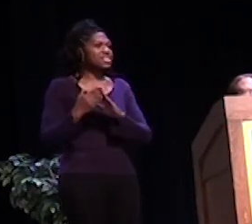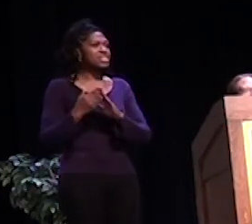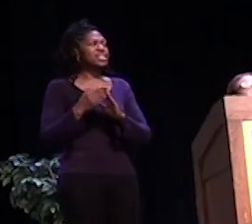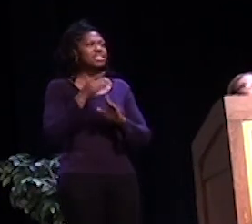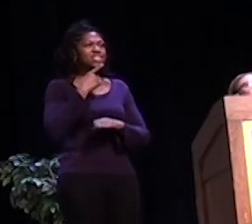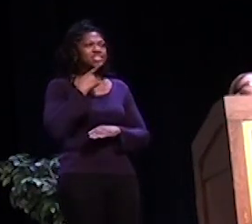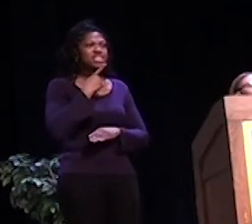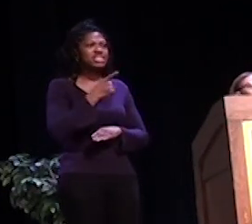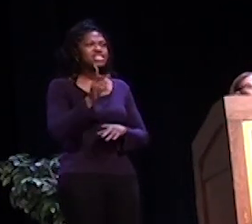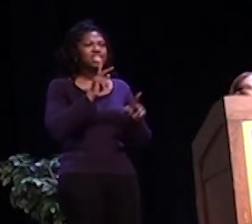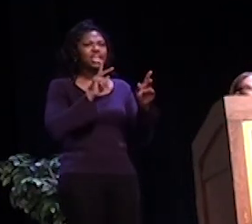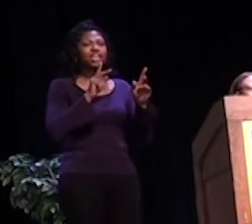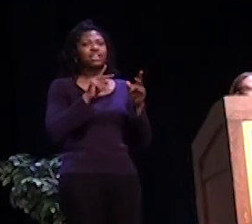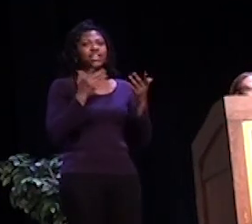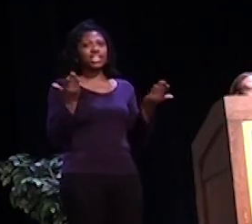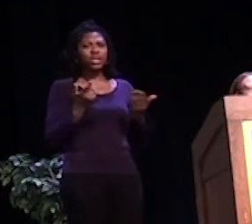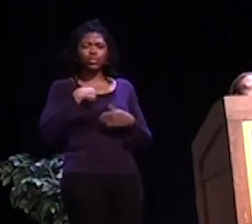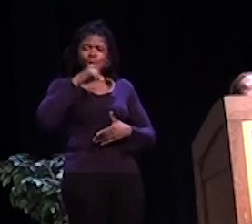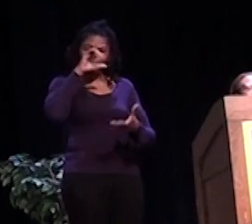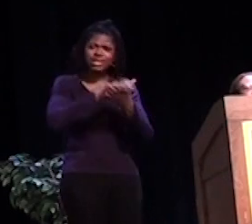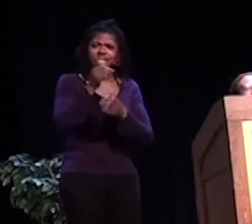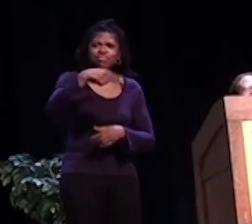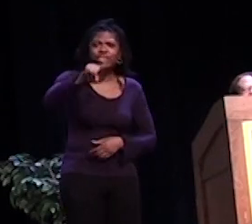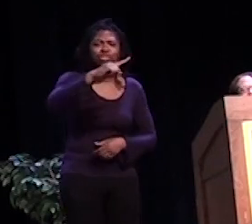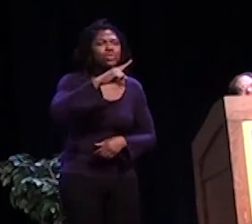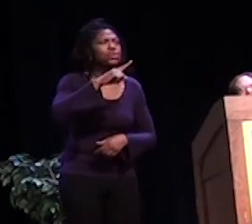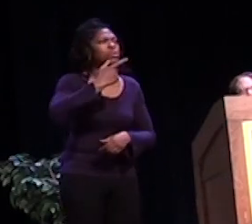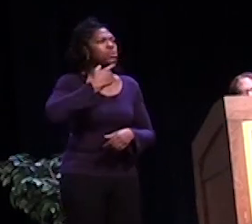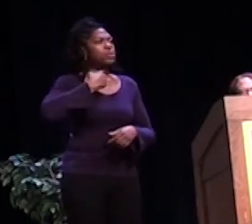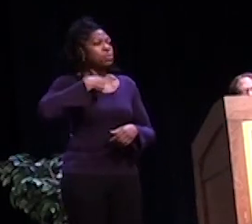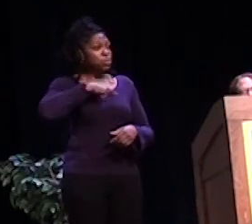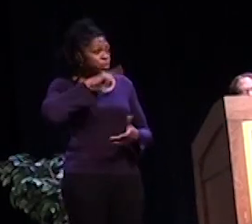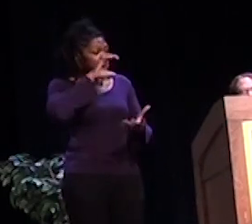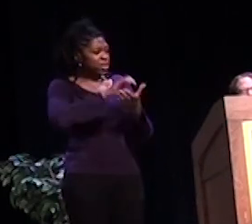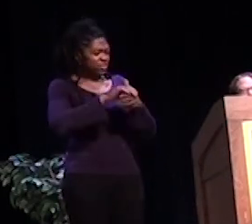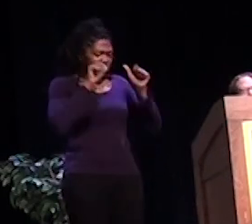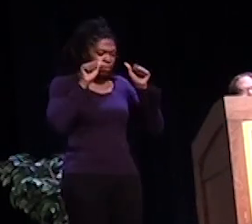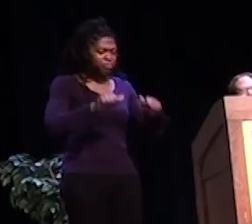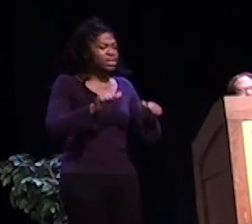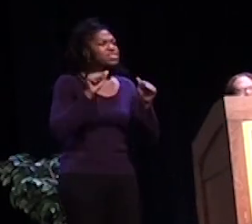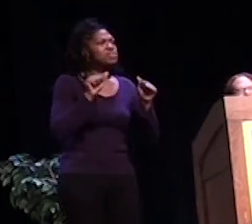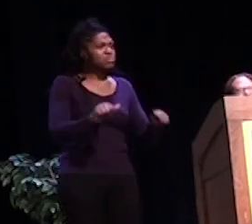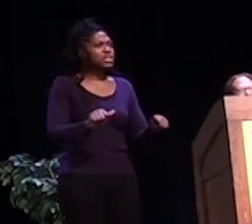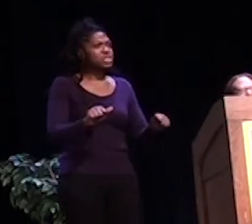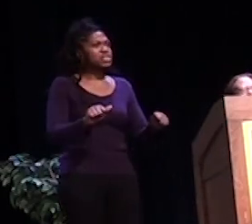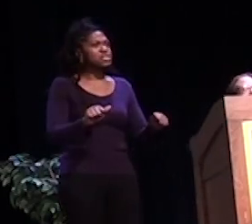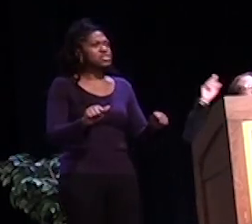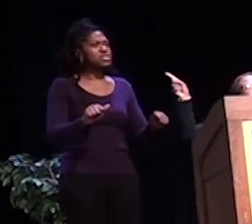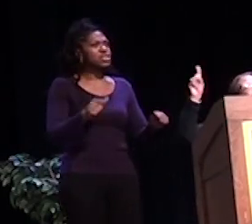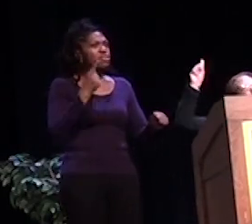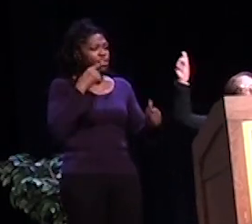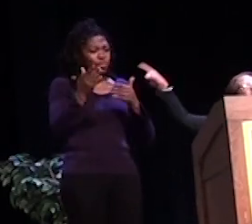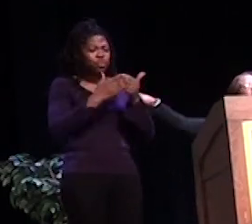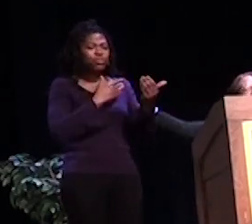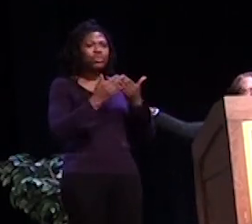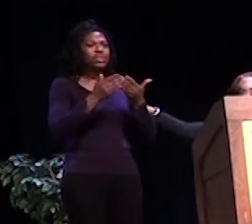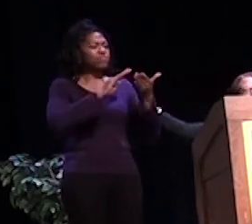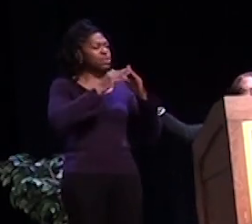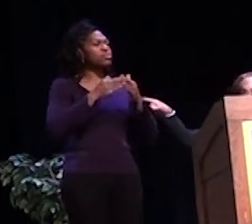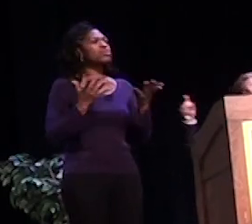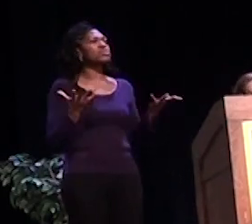say to the East Side, we believe in you. We believe in the possibility of what this community once was and what it